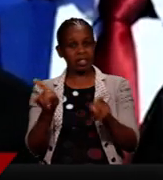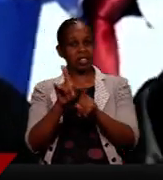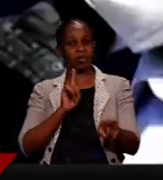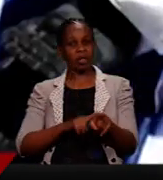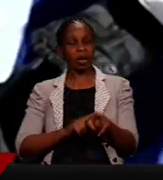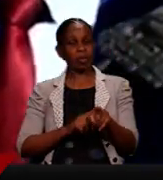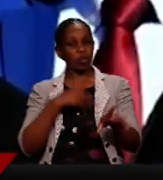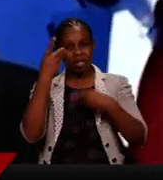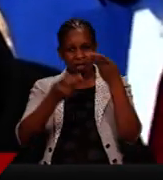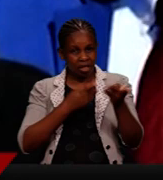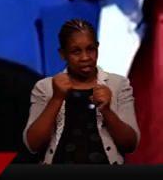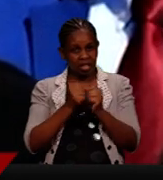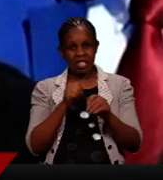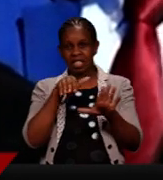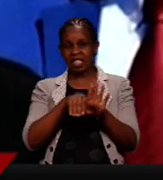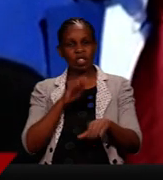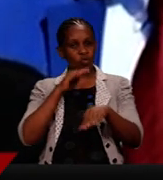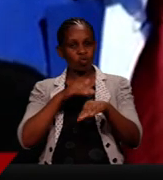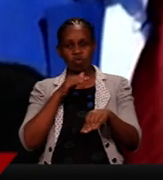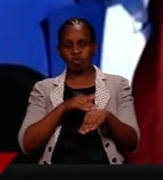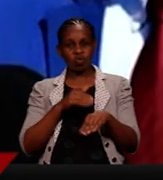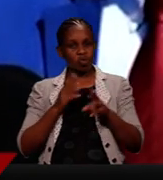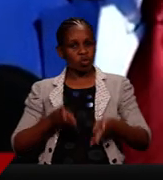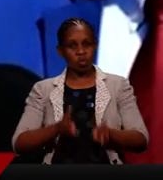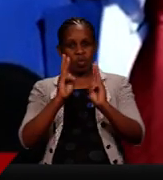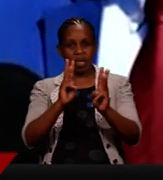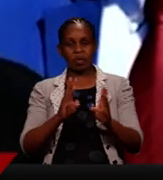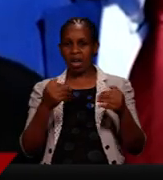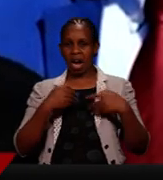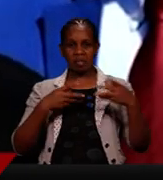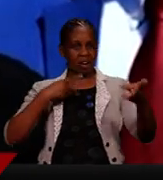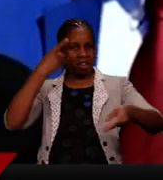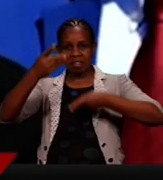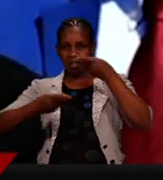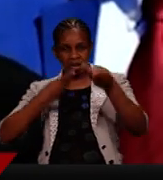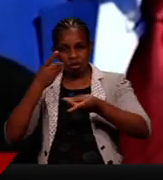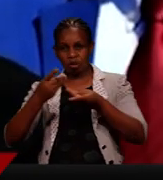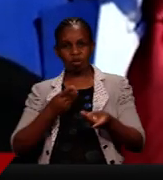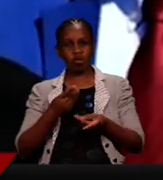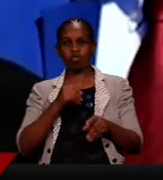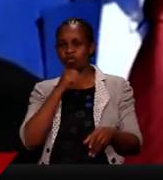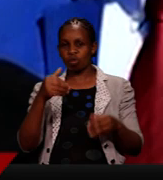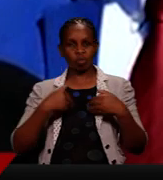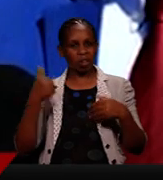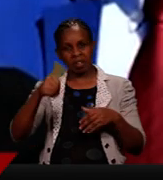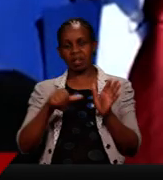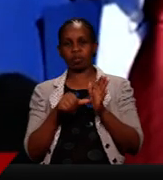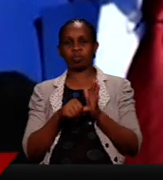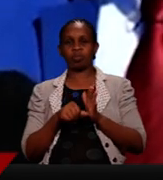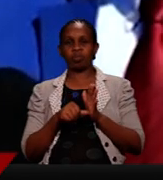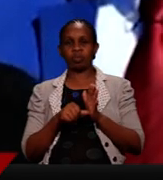we do so, we will negotiate with partners in good faith and will engage in structured dialogue devoid of